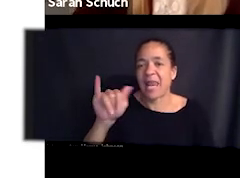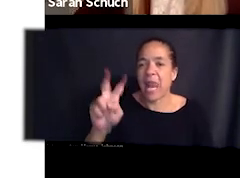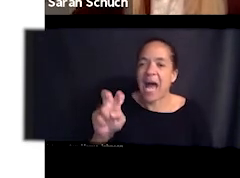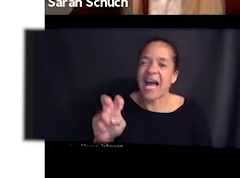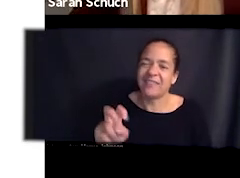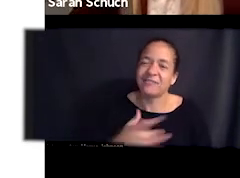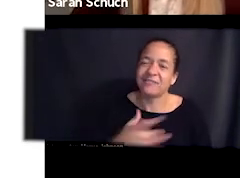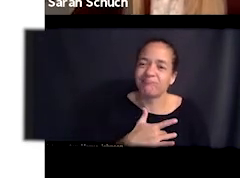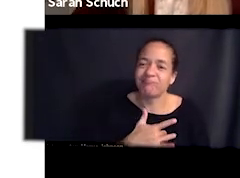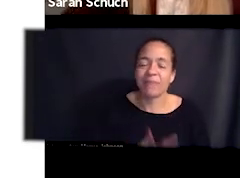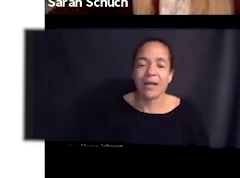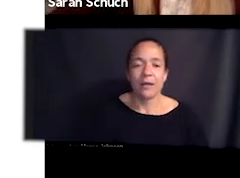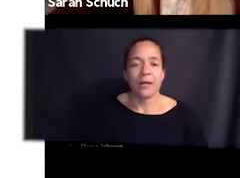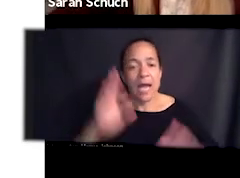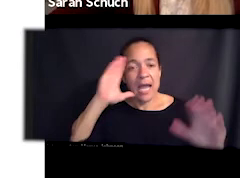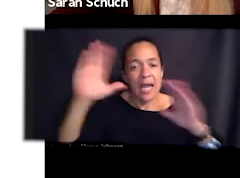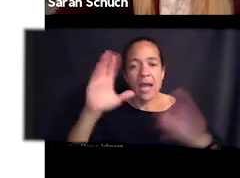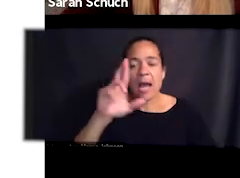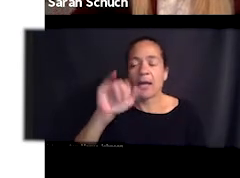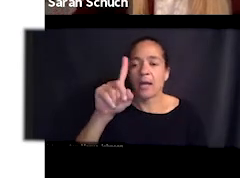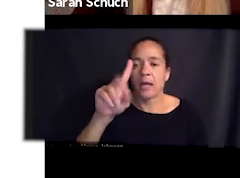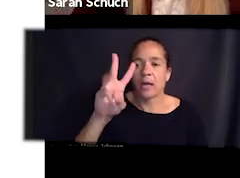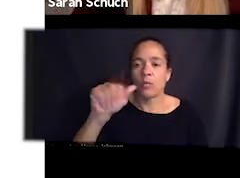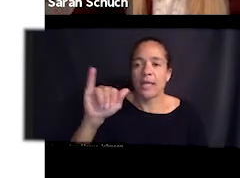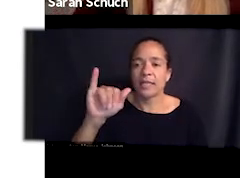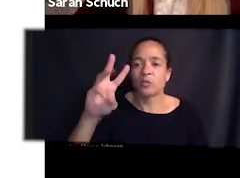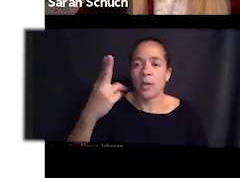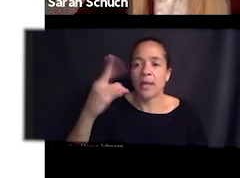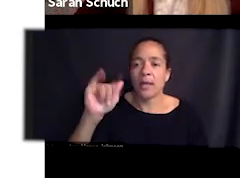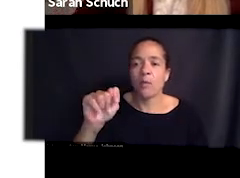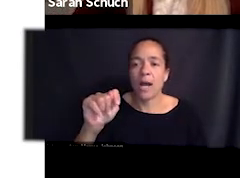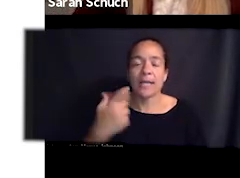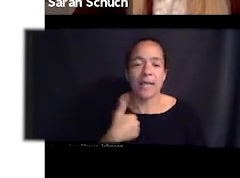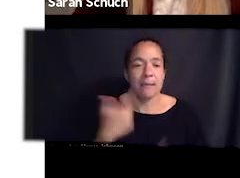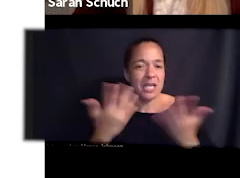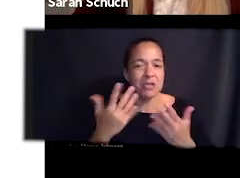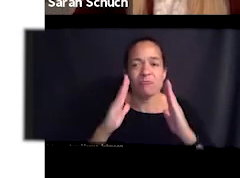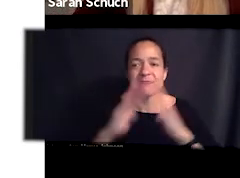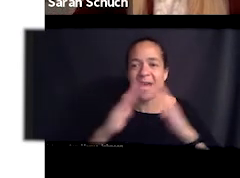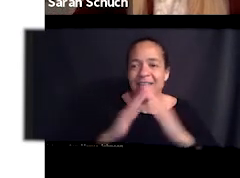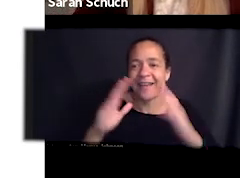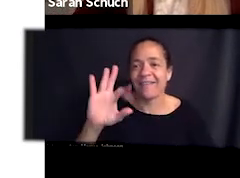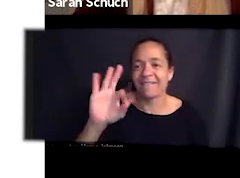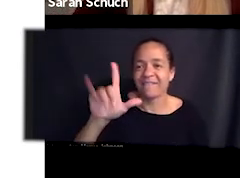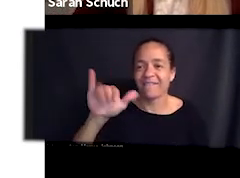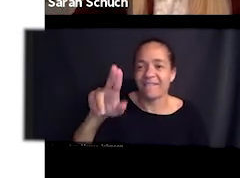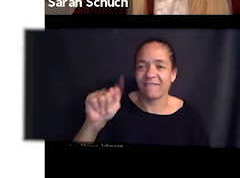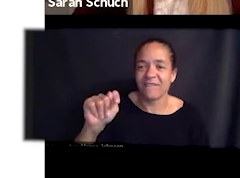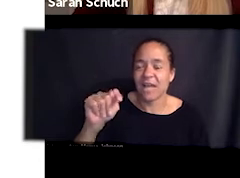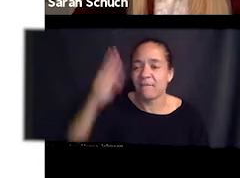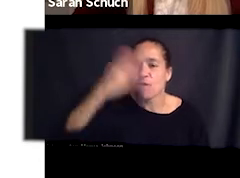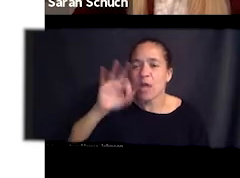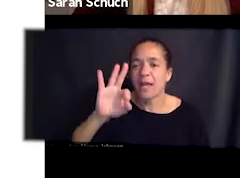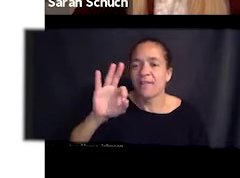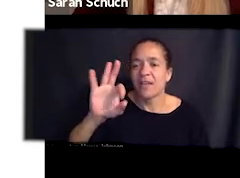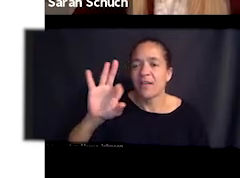Hey everybody, Ridgeway White here, coming to you today from downtown Flint in front of the Flint sign. It's a beautiful